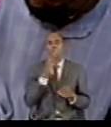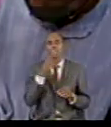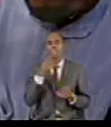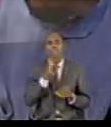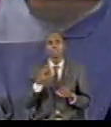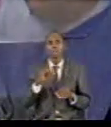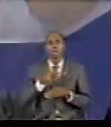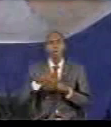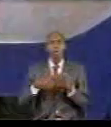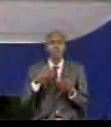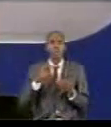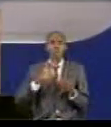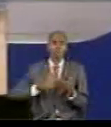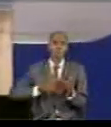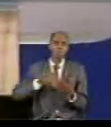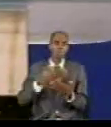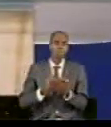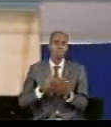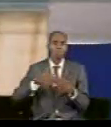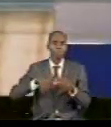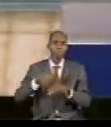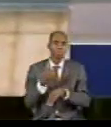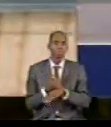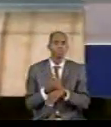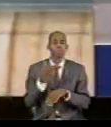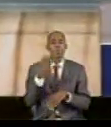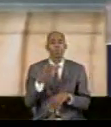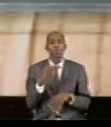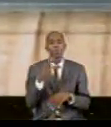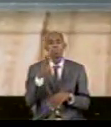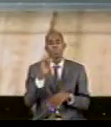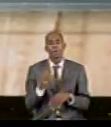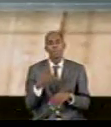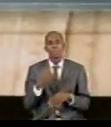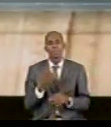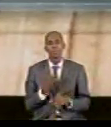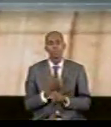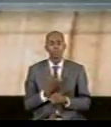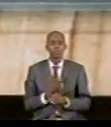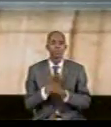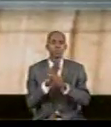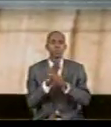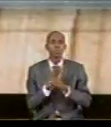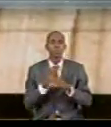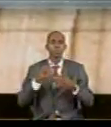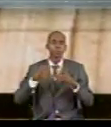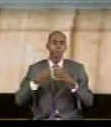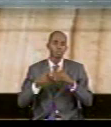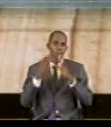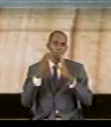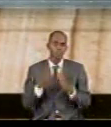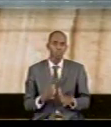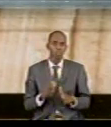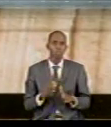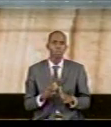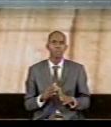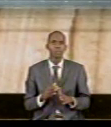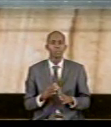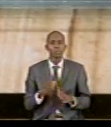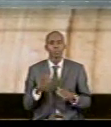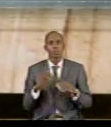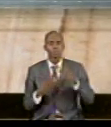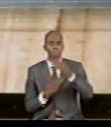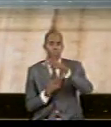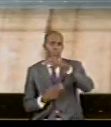confirmation by the faithful pillars, pioneers in the gospel. Three